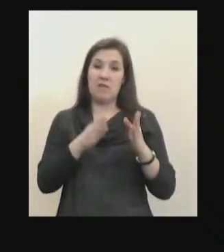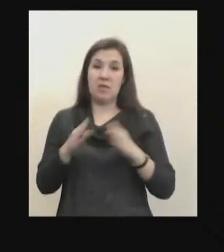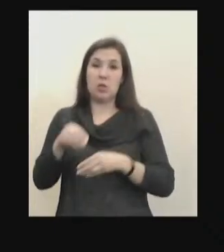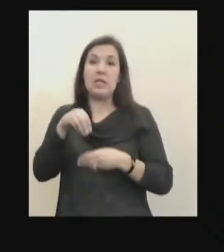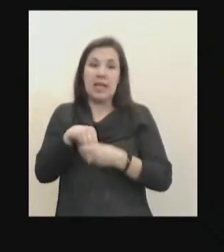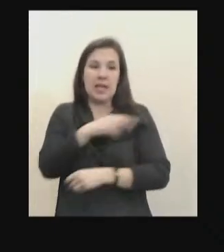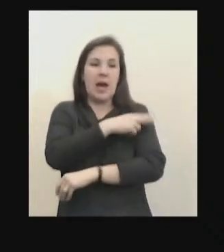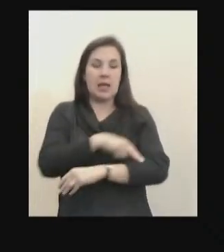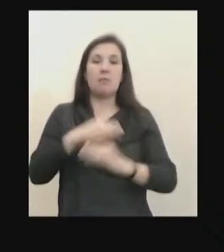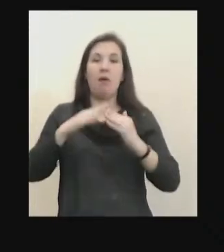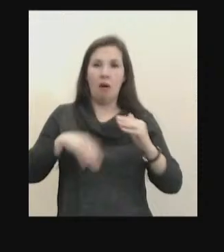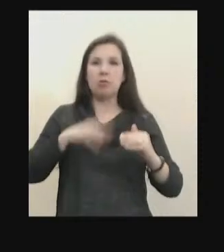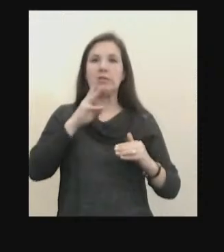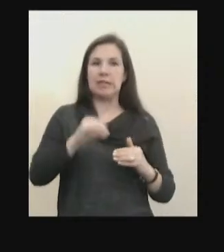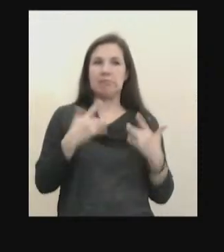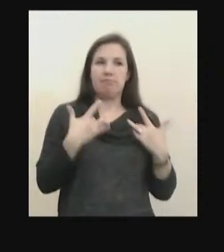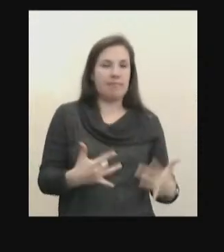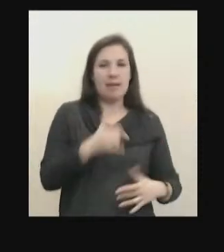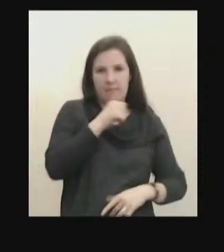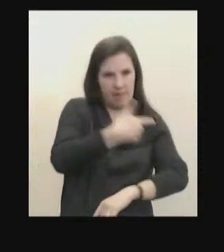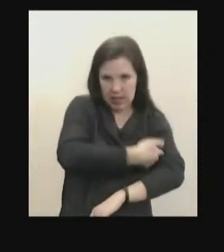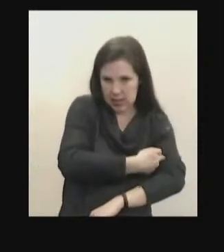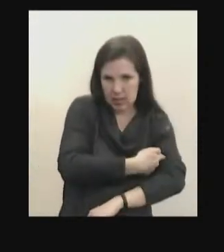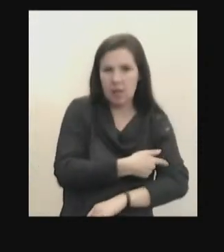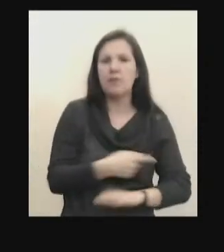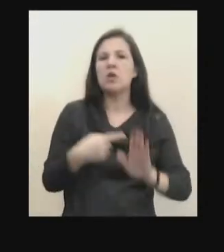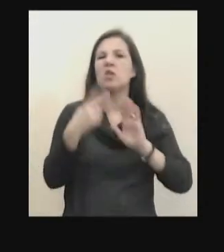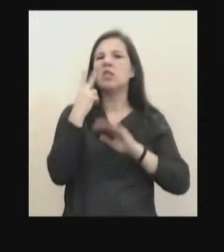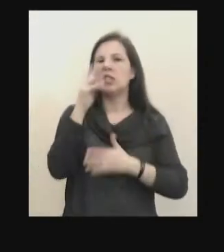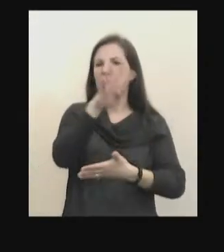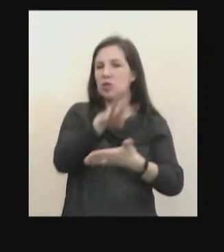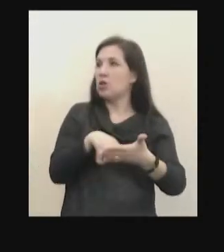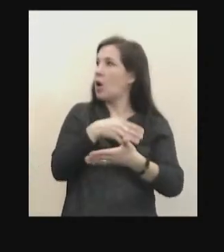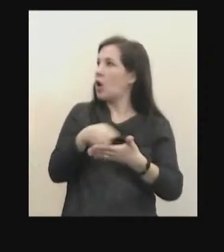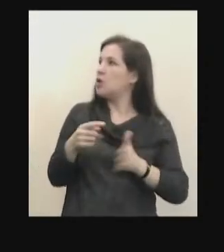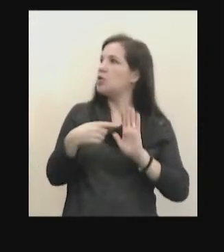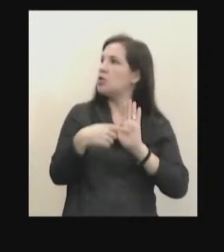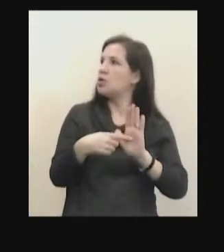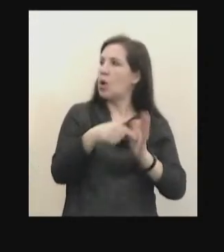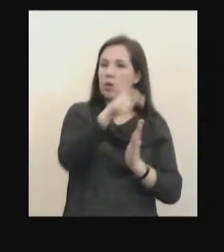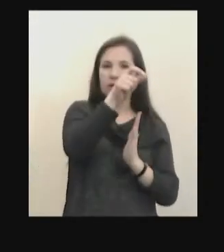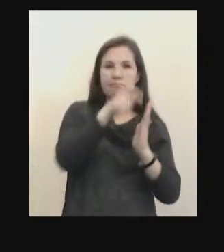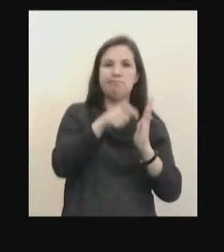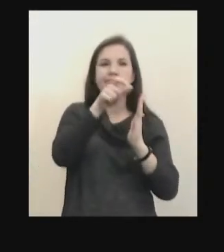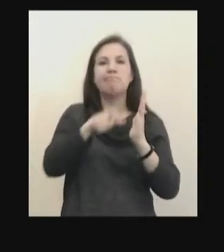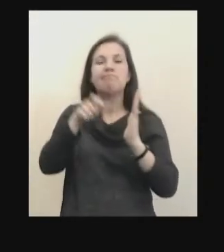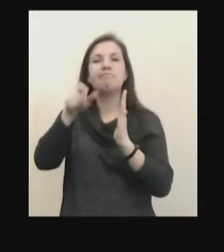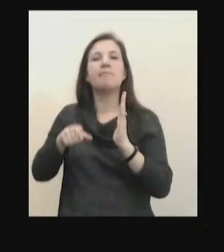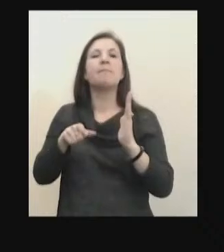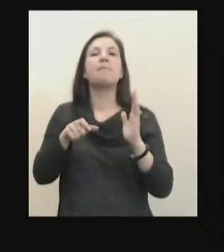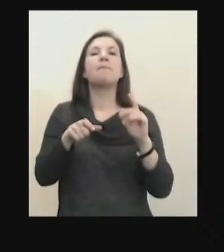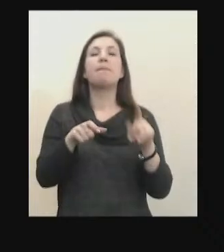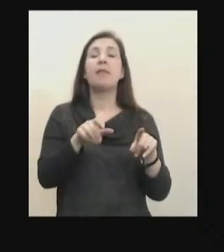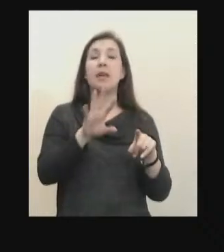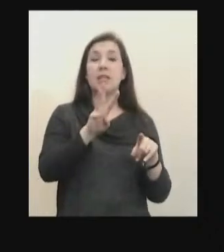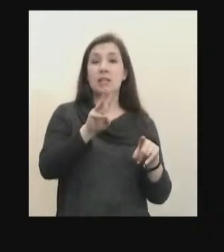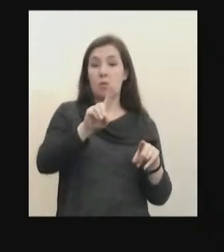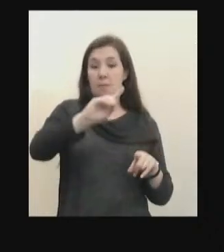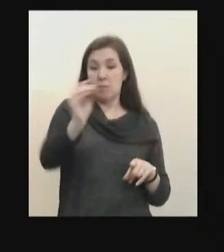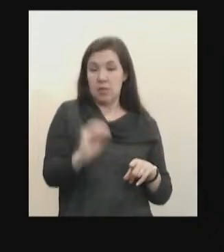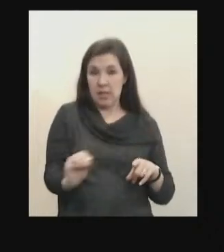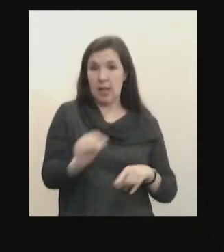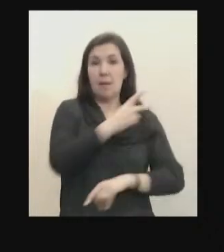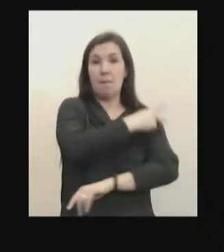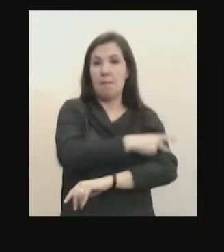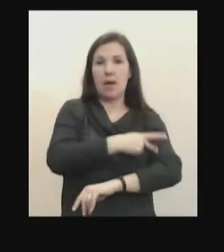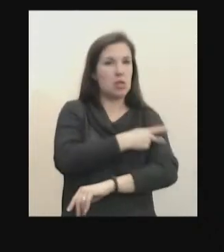chart here, which shows you the status of hospitalized patients on November 22nd. 61% of all COVID-19 patients were not